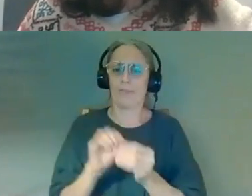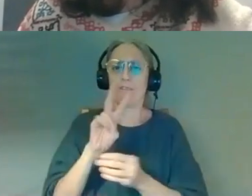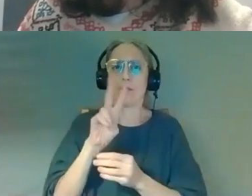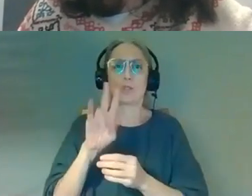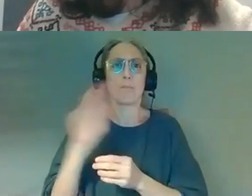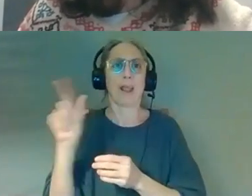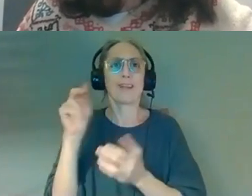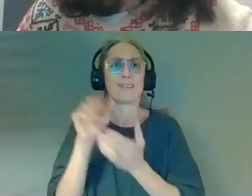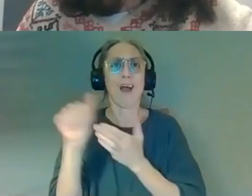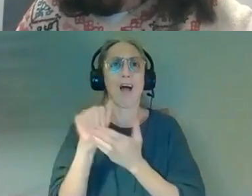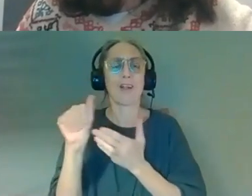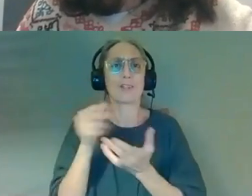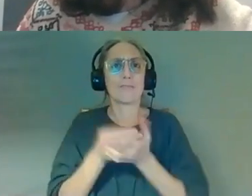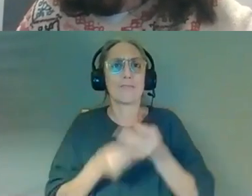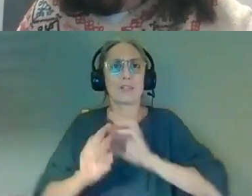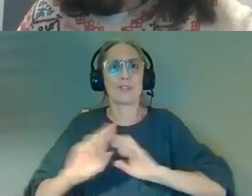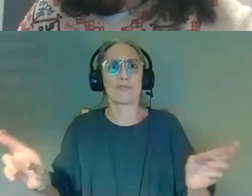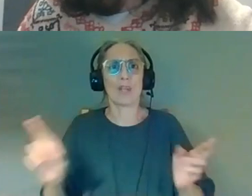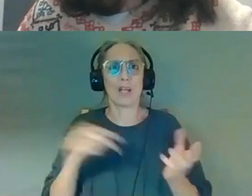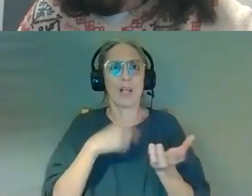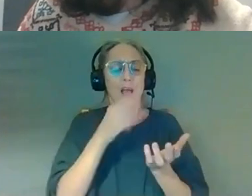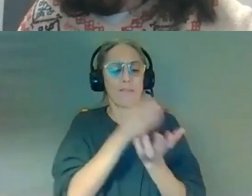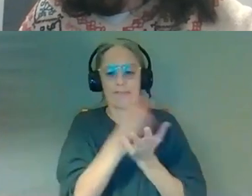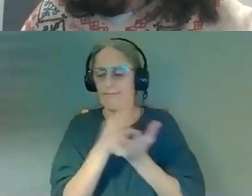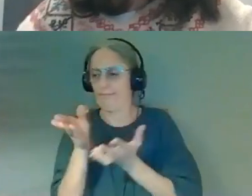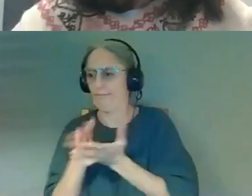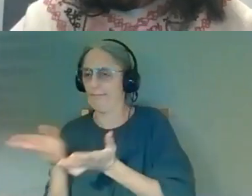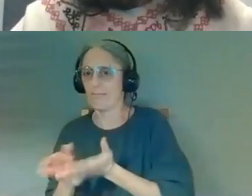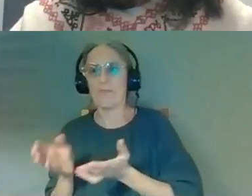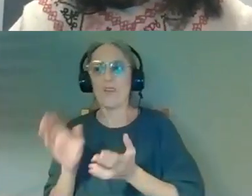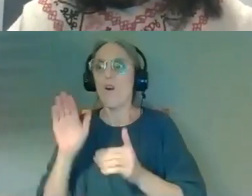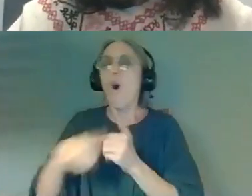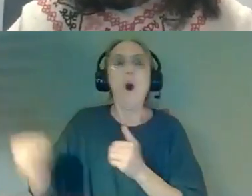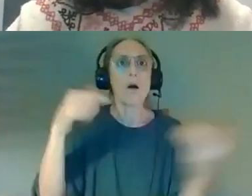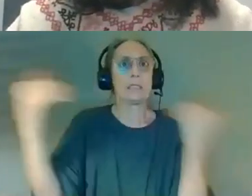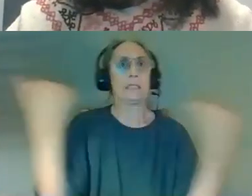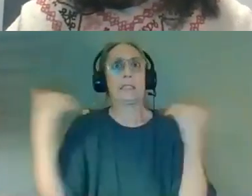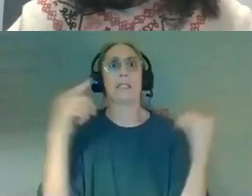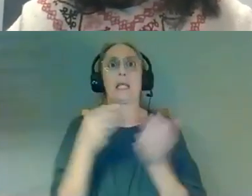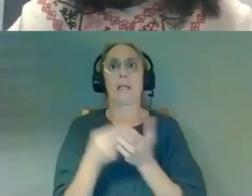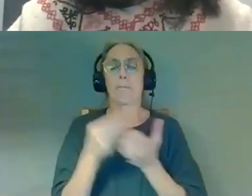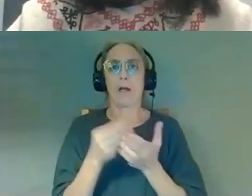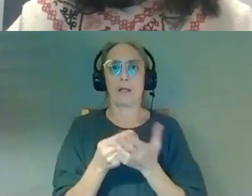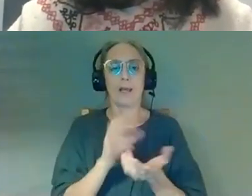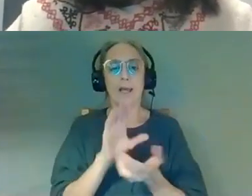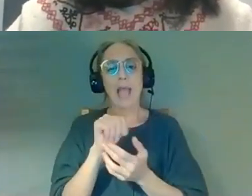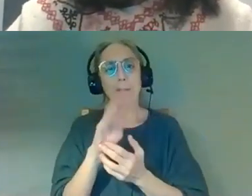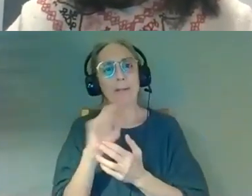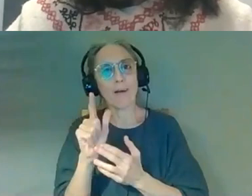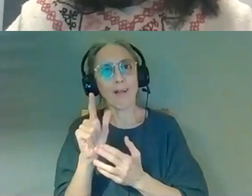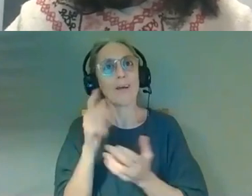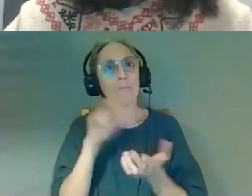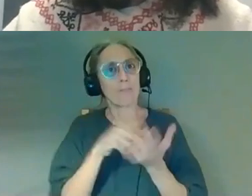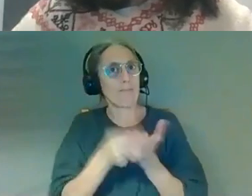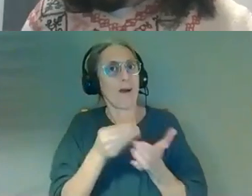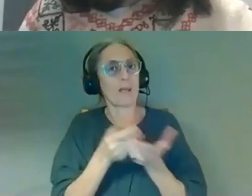different projects such as this. And that's capital, you know. So have you all talked with